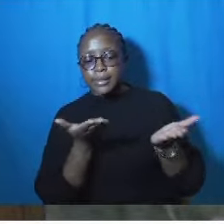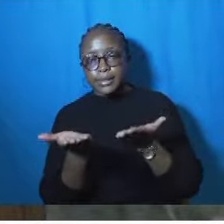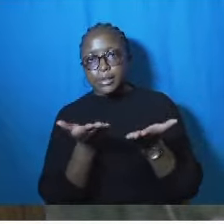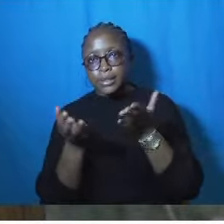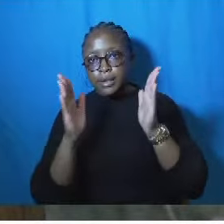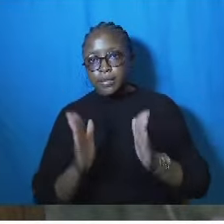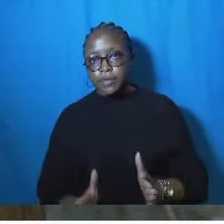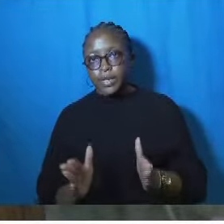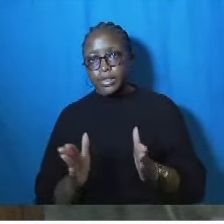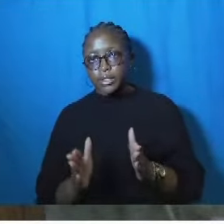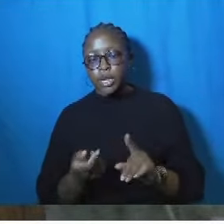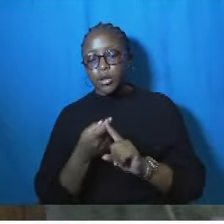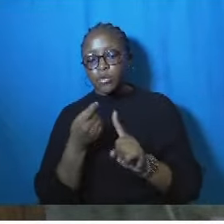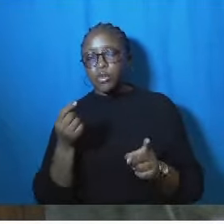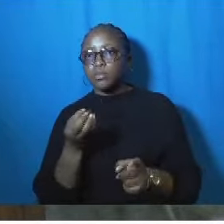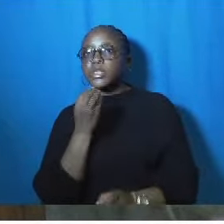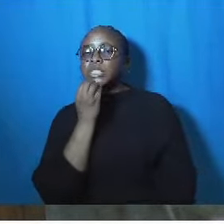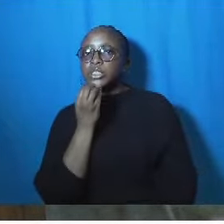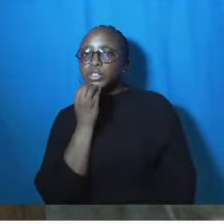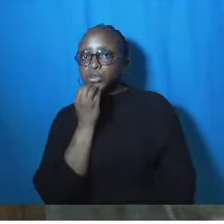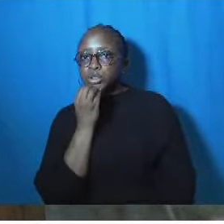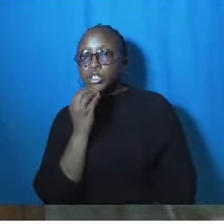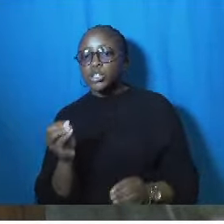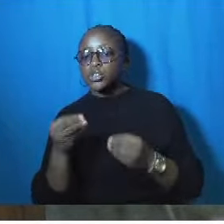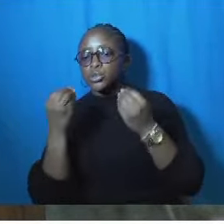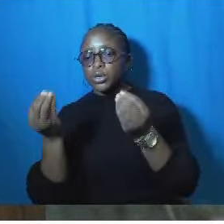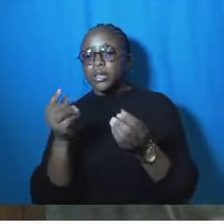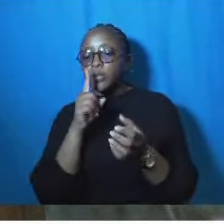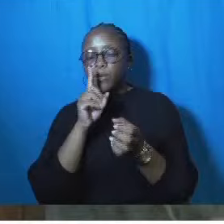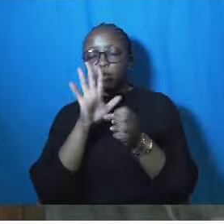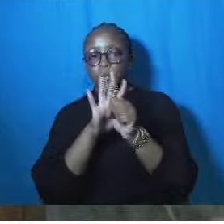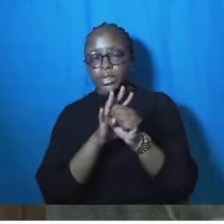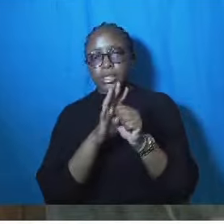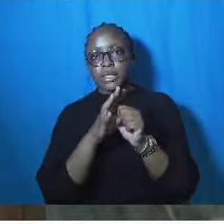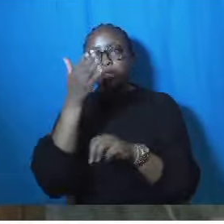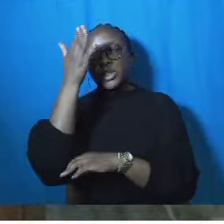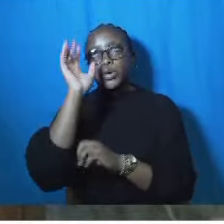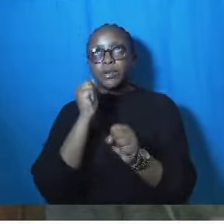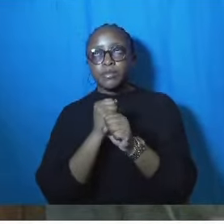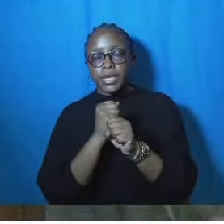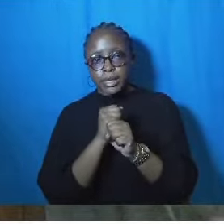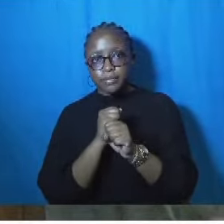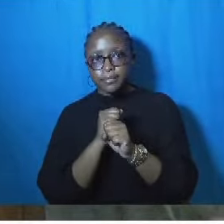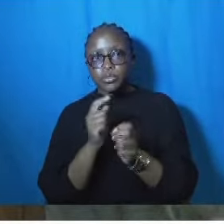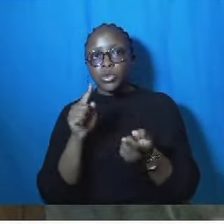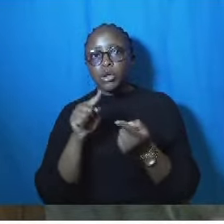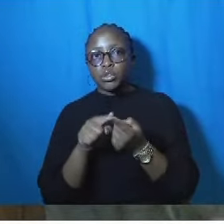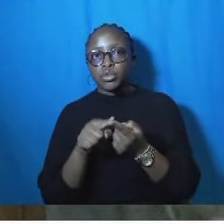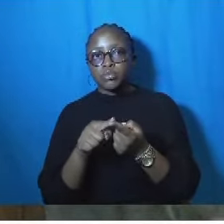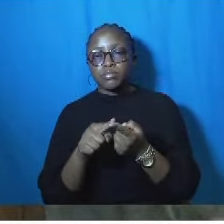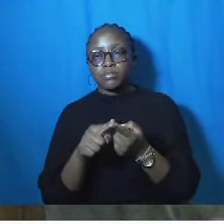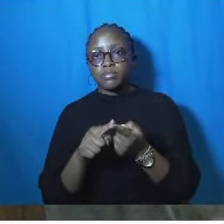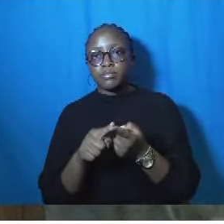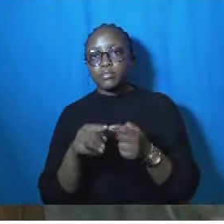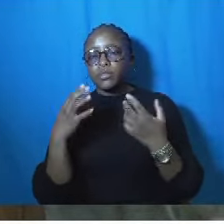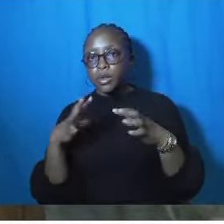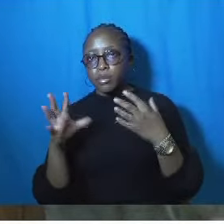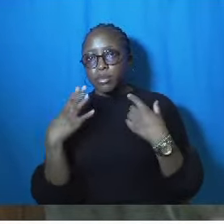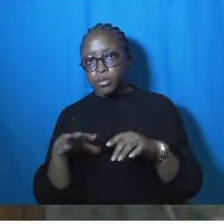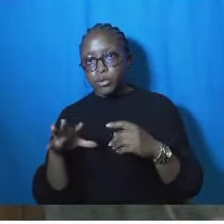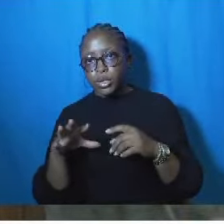promises God made to the patriarchs, so that Gentiles may glorify God for his